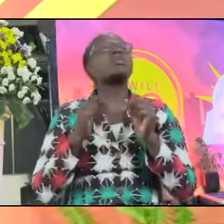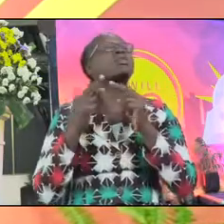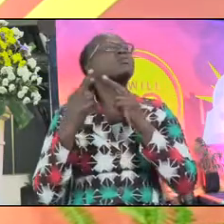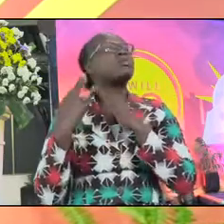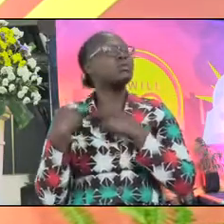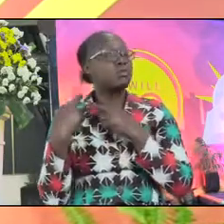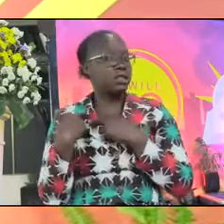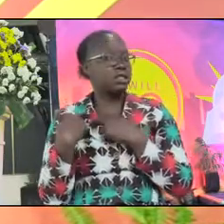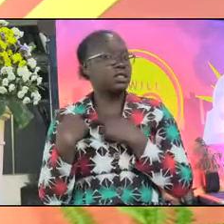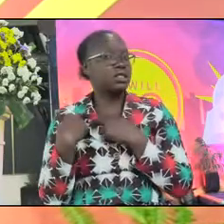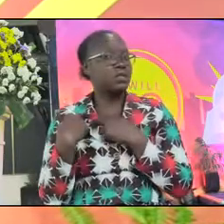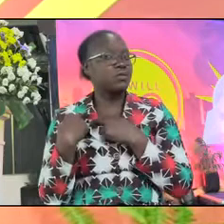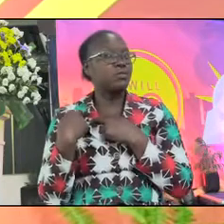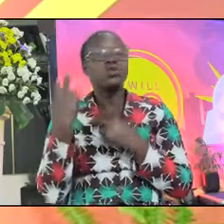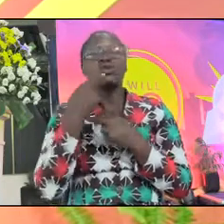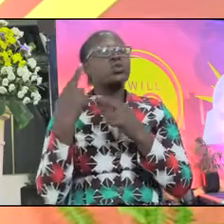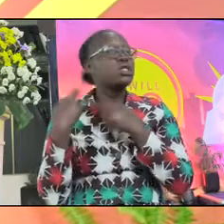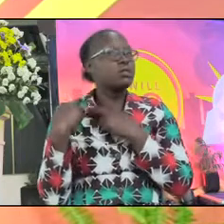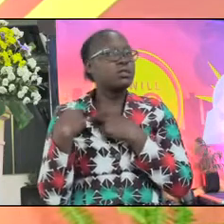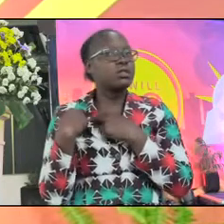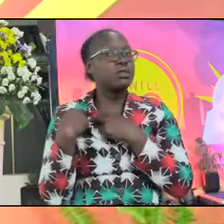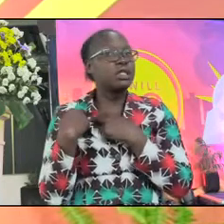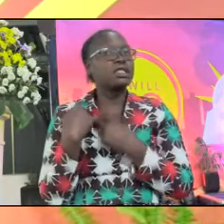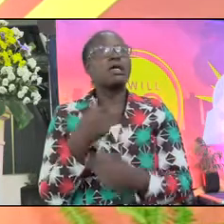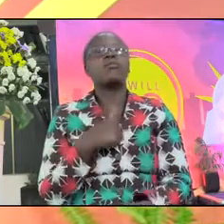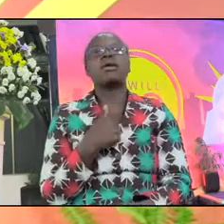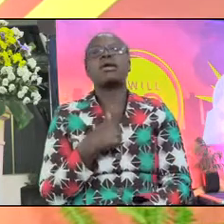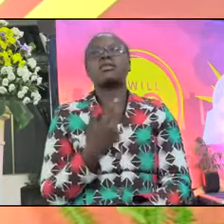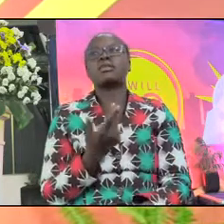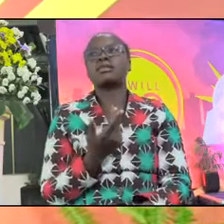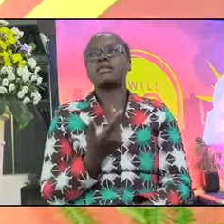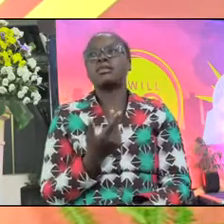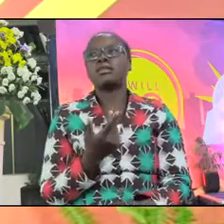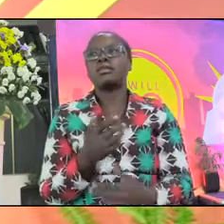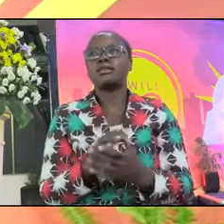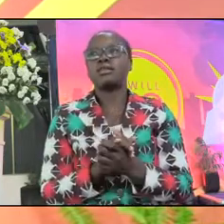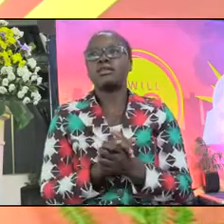responsibility? Whose responsibility? Huh?